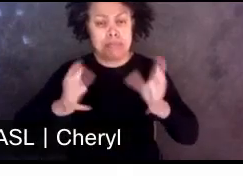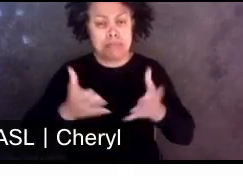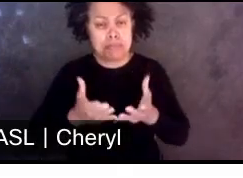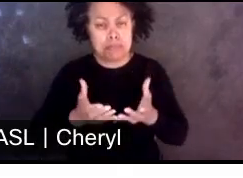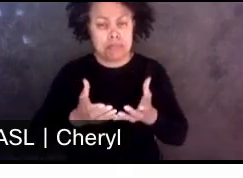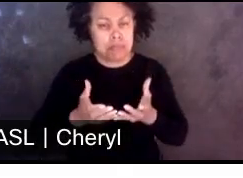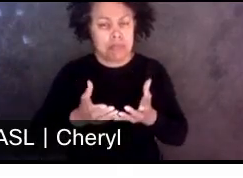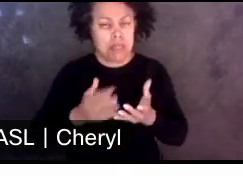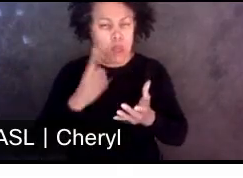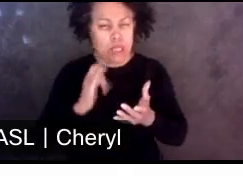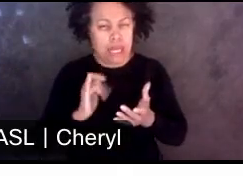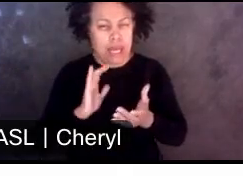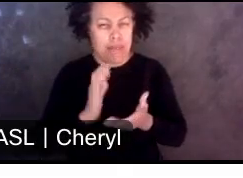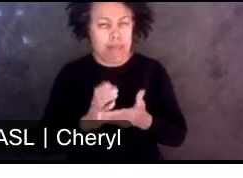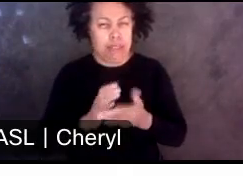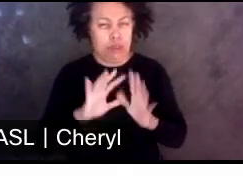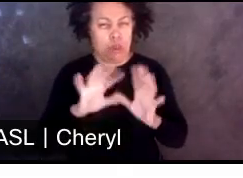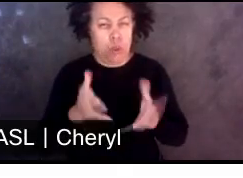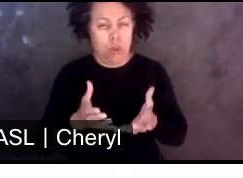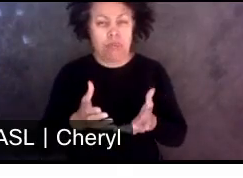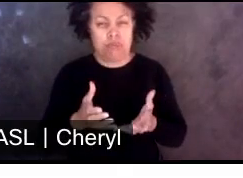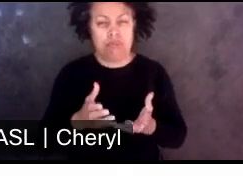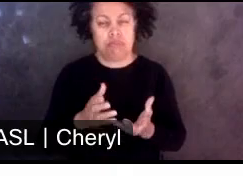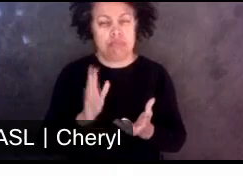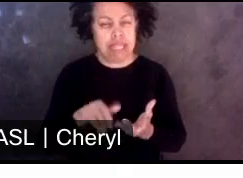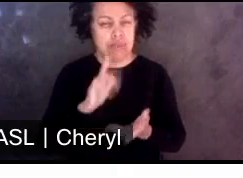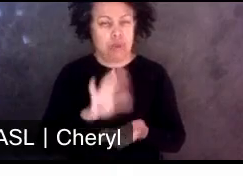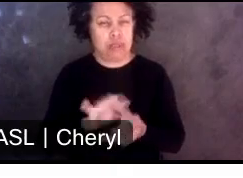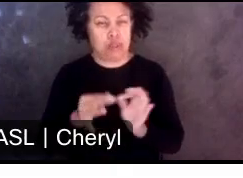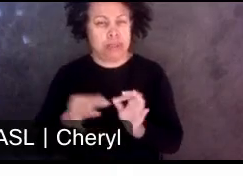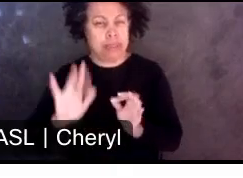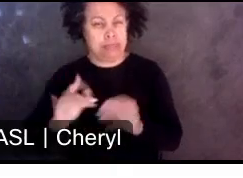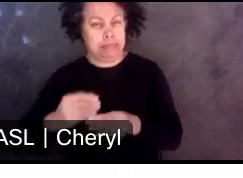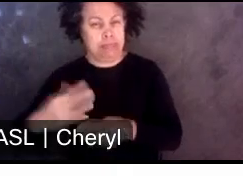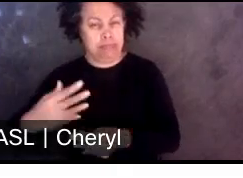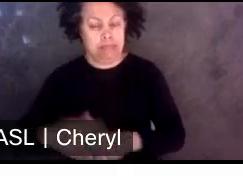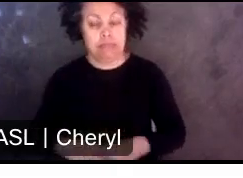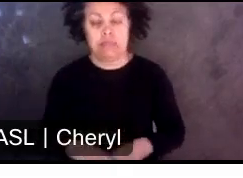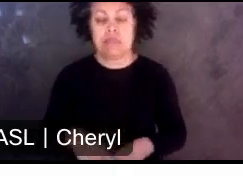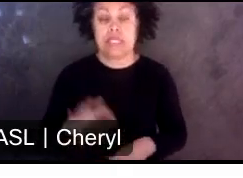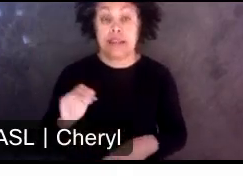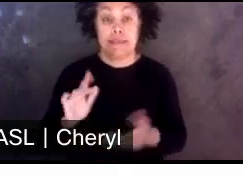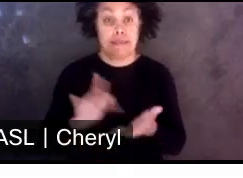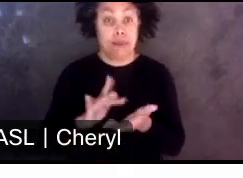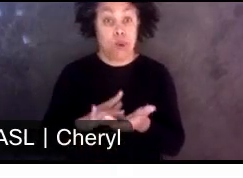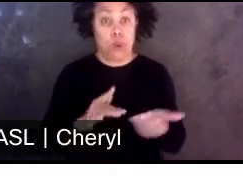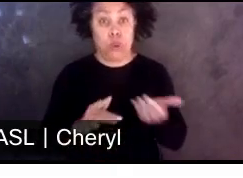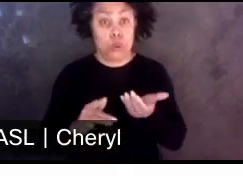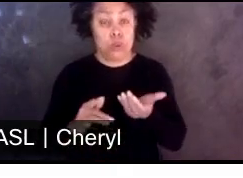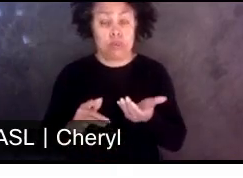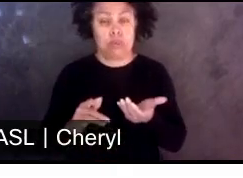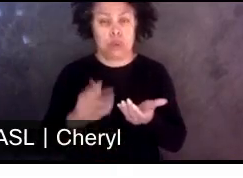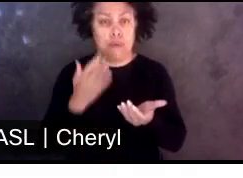the bottom left that looks like a globe. For people connecting with a mobile device, you can choose your language channel